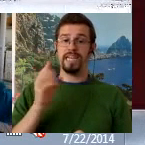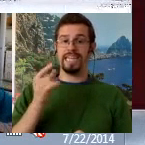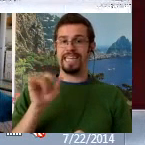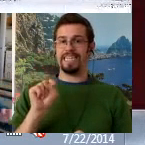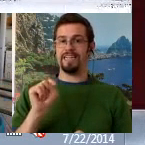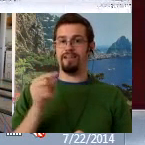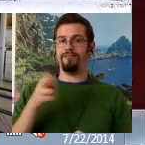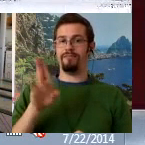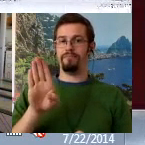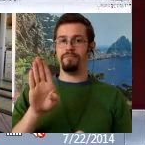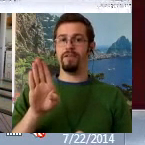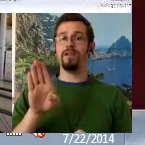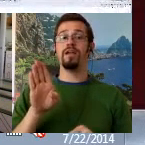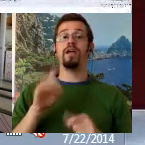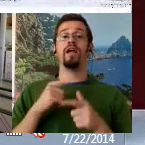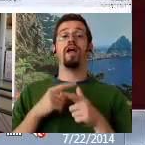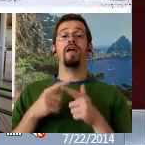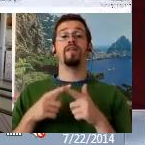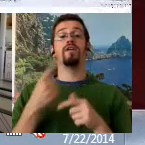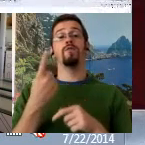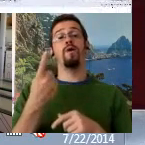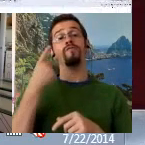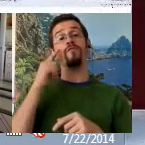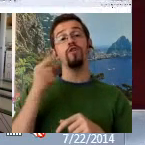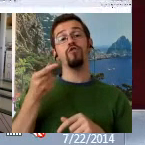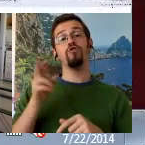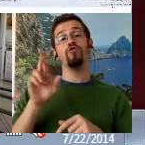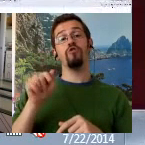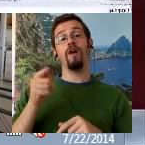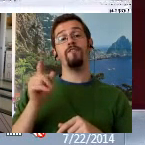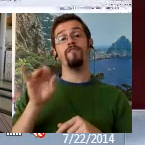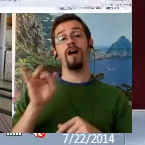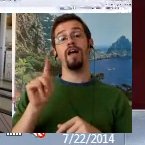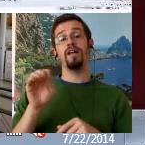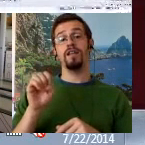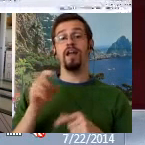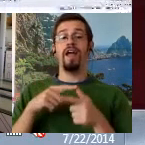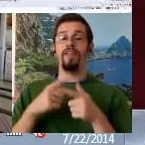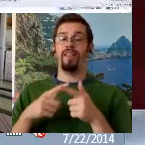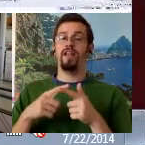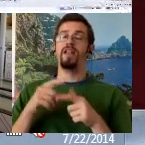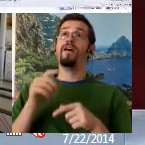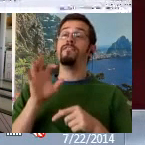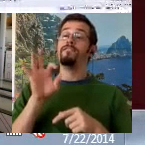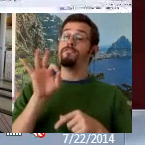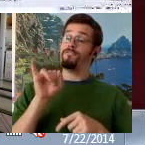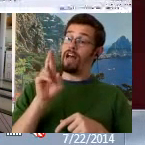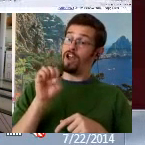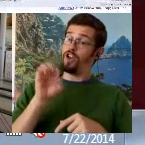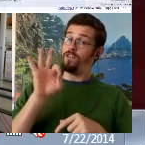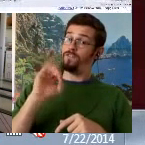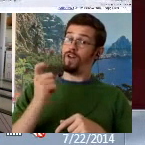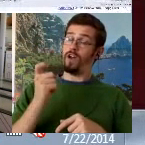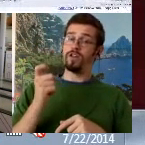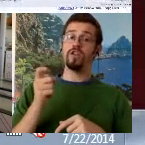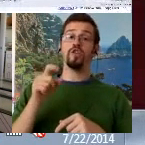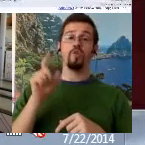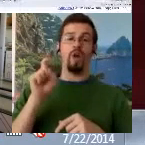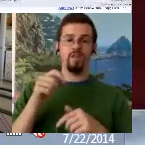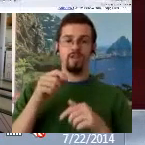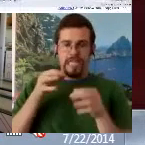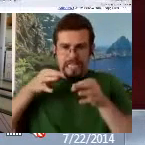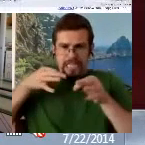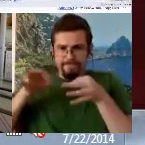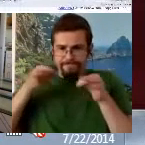We have the link for Graphite. In Firefox, you used to have to actually go in there and enable it manually, but with the